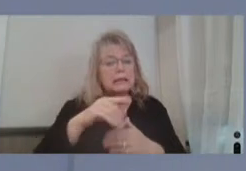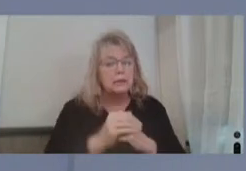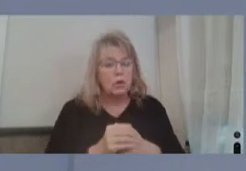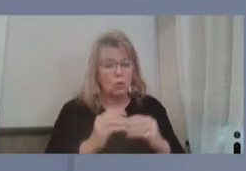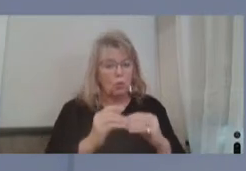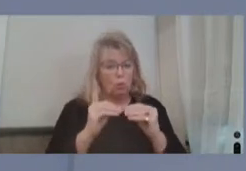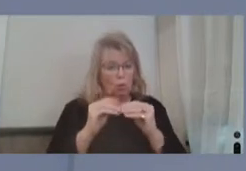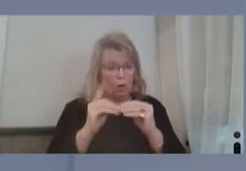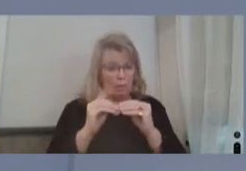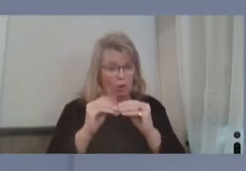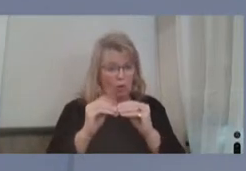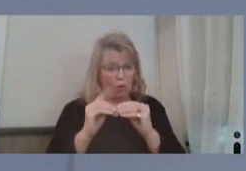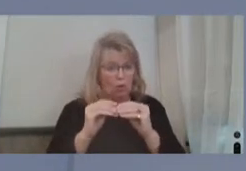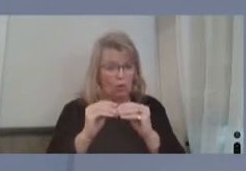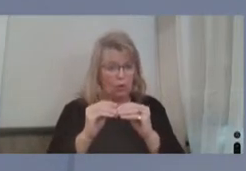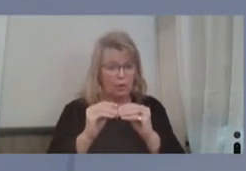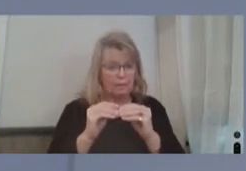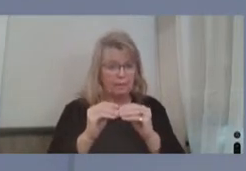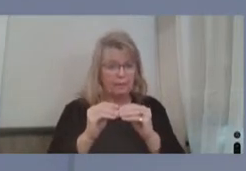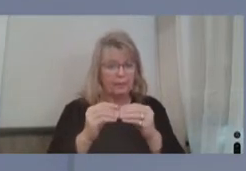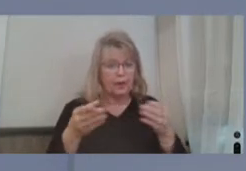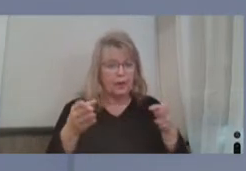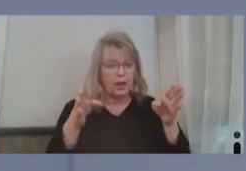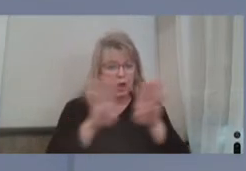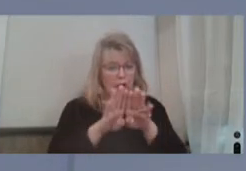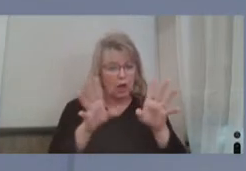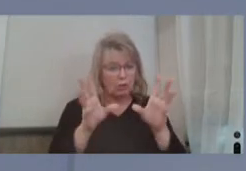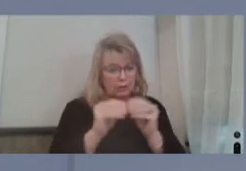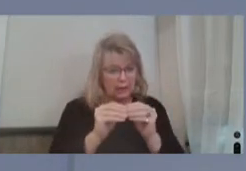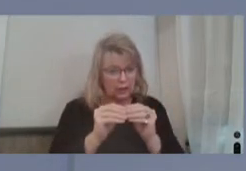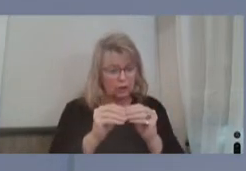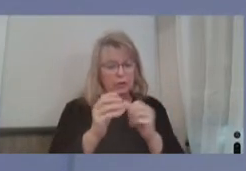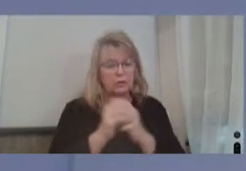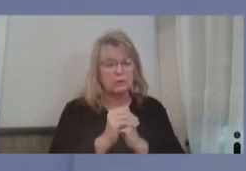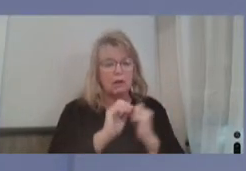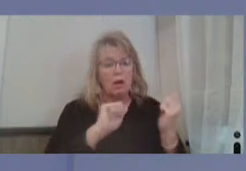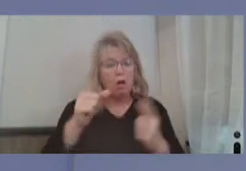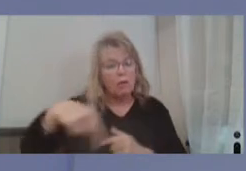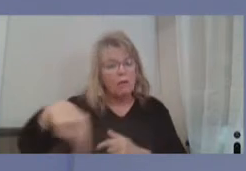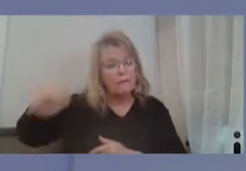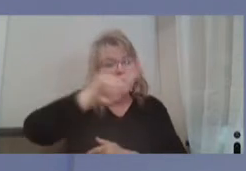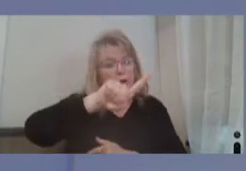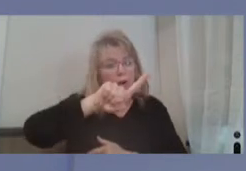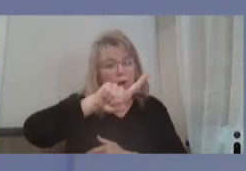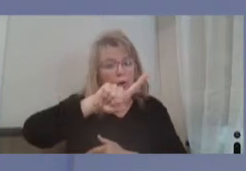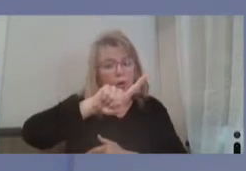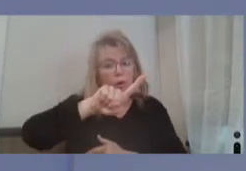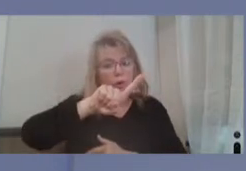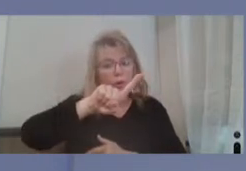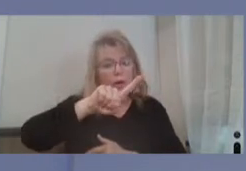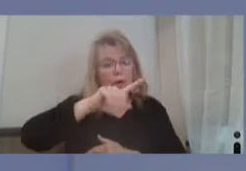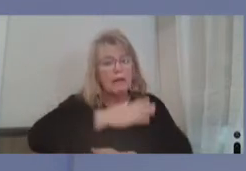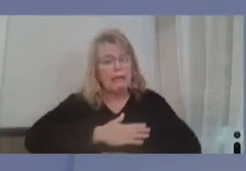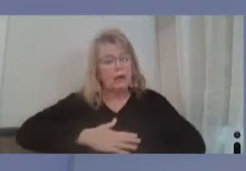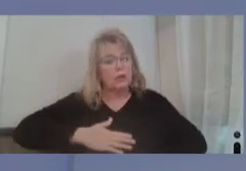more closed session to go into. So all of you that are enjoying